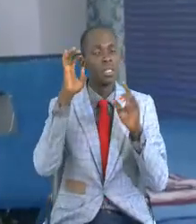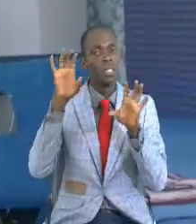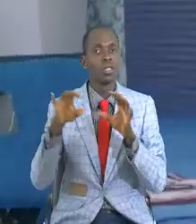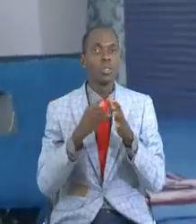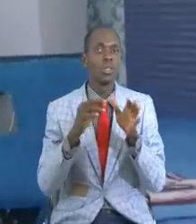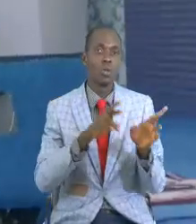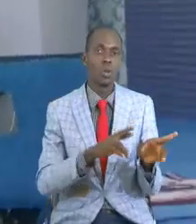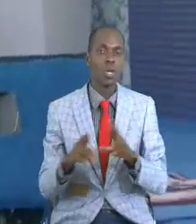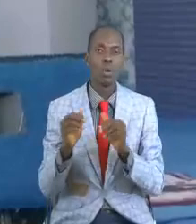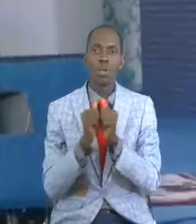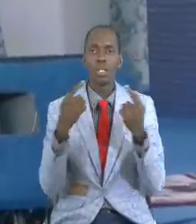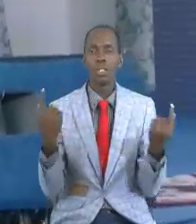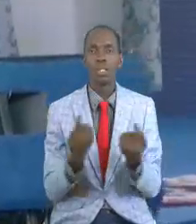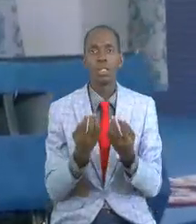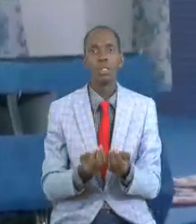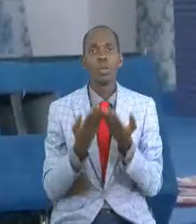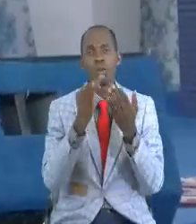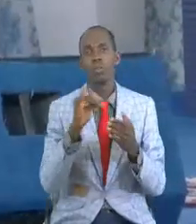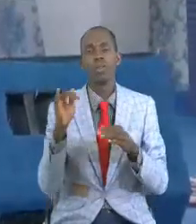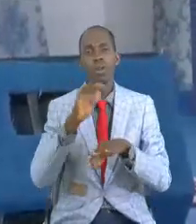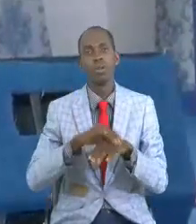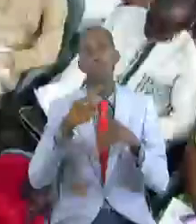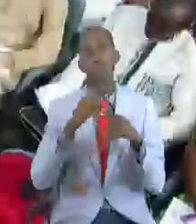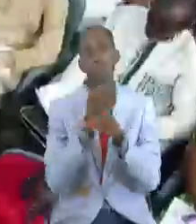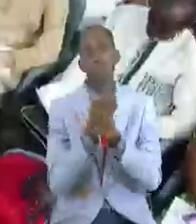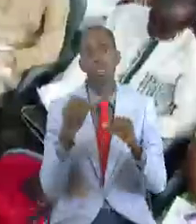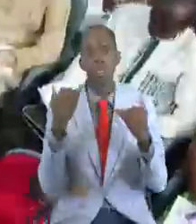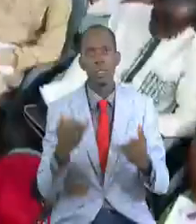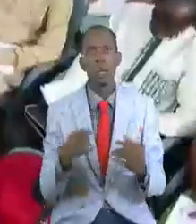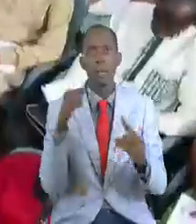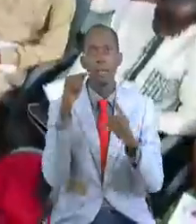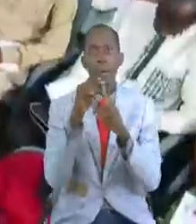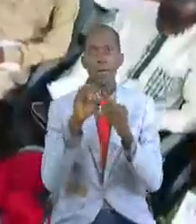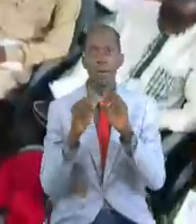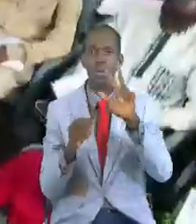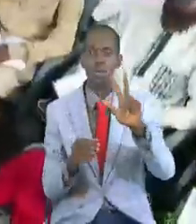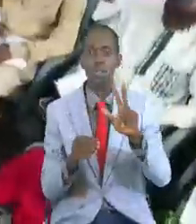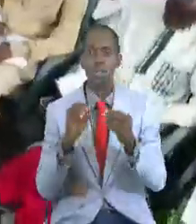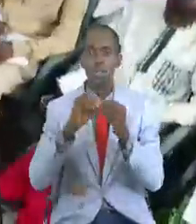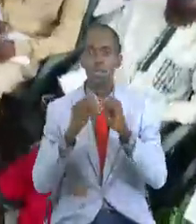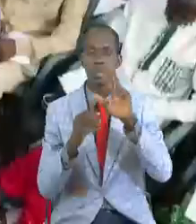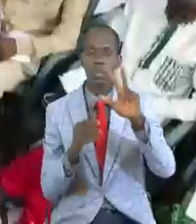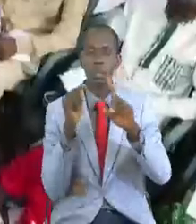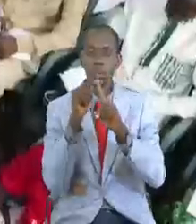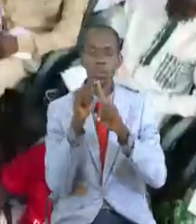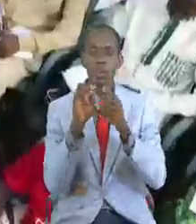sin offering unto salvation. We're coming to point number three. Point number three here.